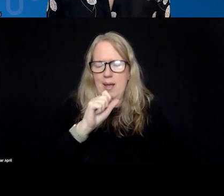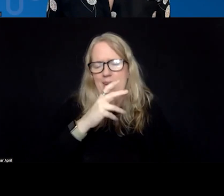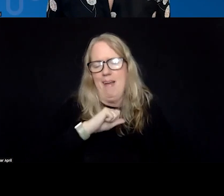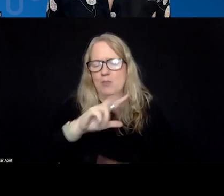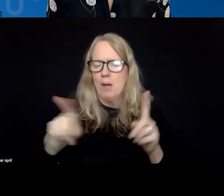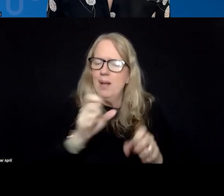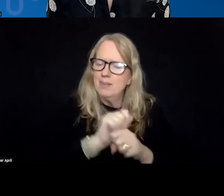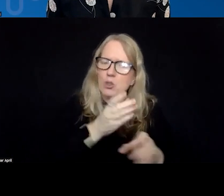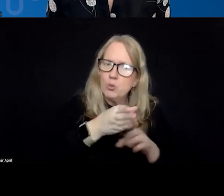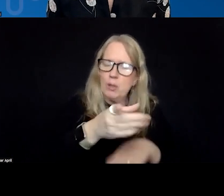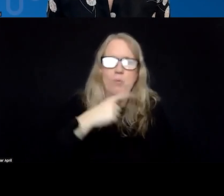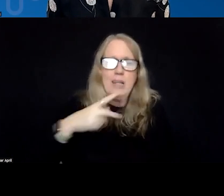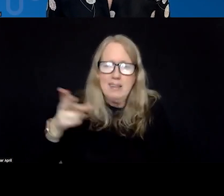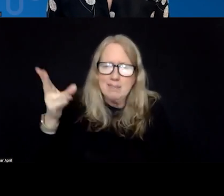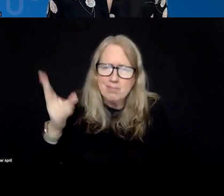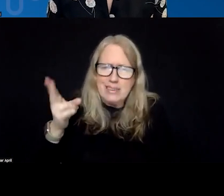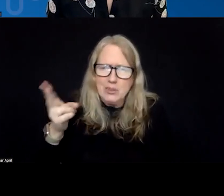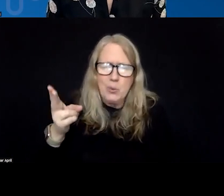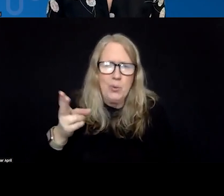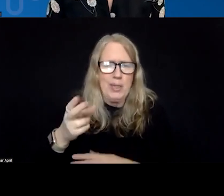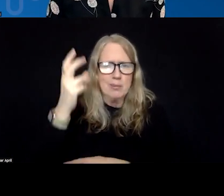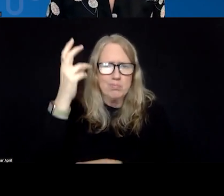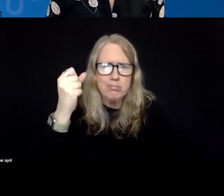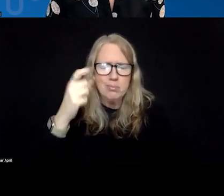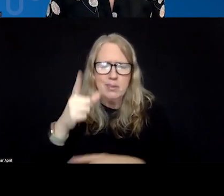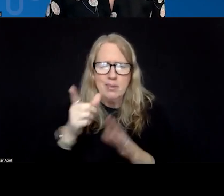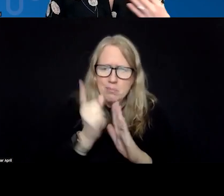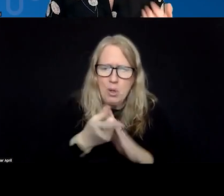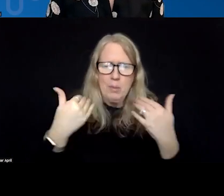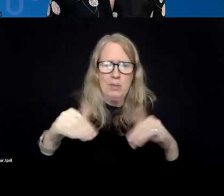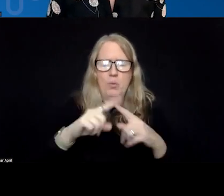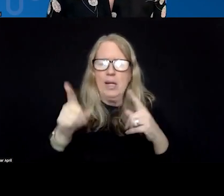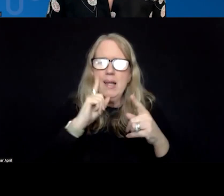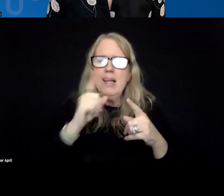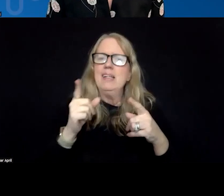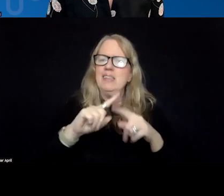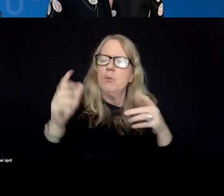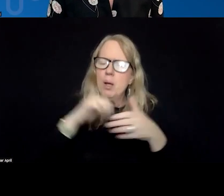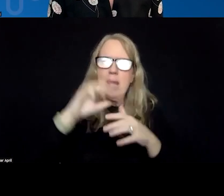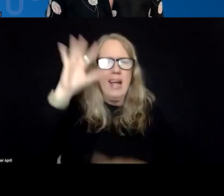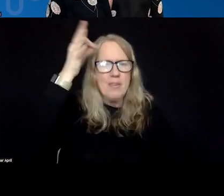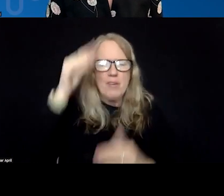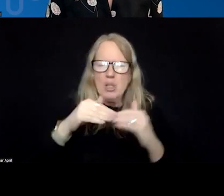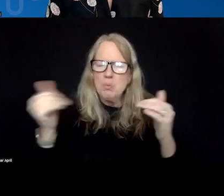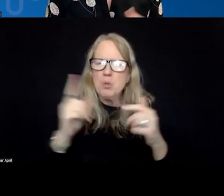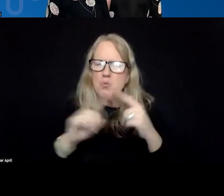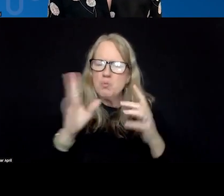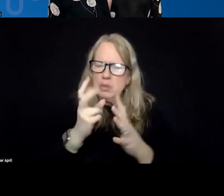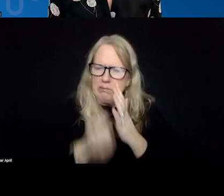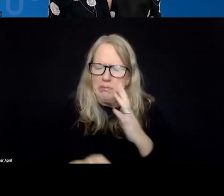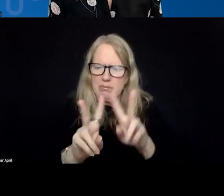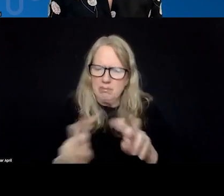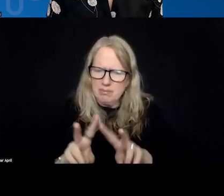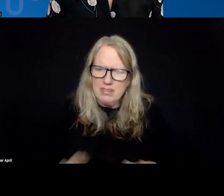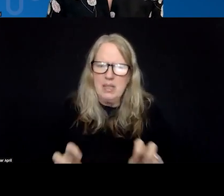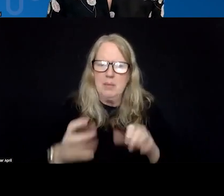is really quite a historic moment in time in terms of the partnerships that are emerging at the federal level to really dive deeply on supporting